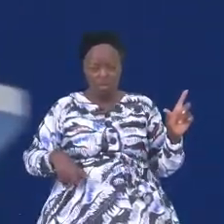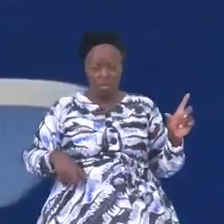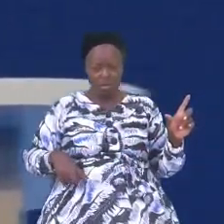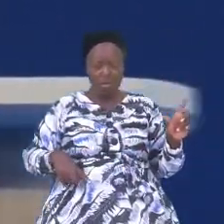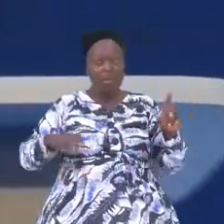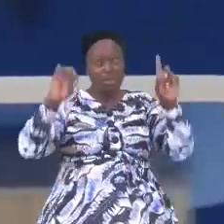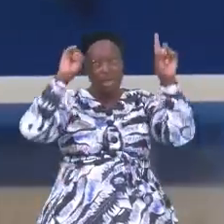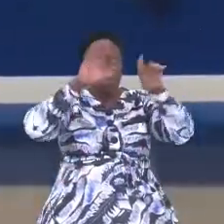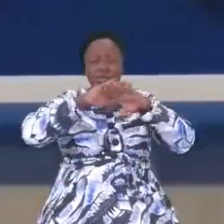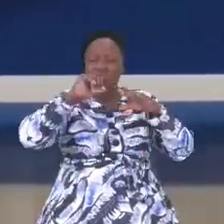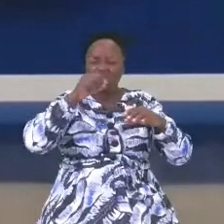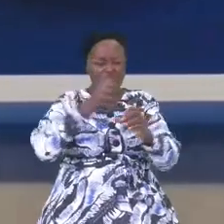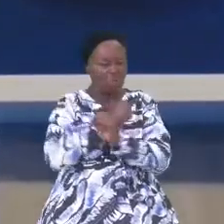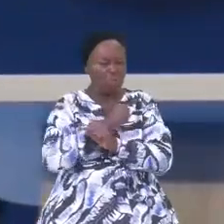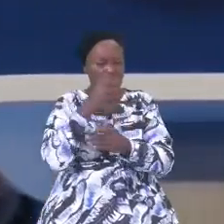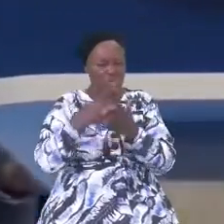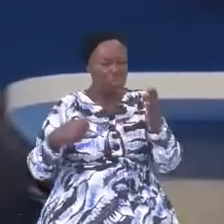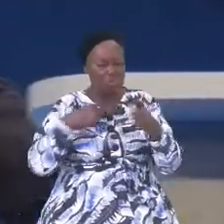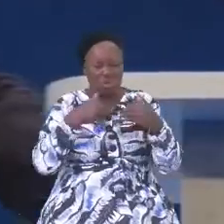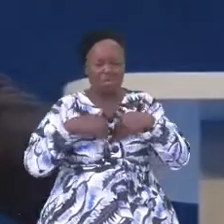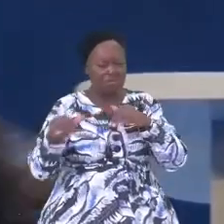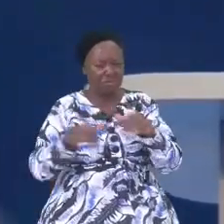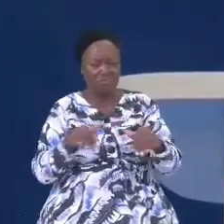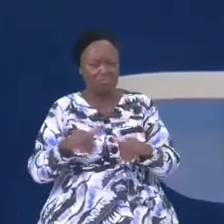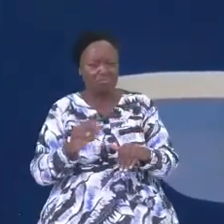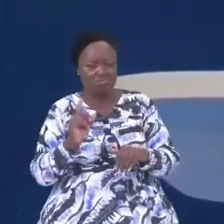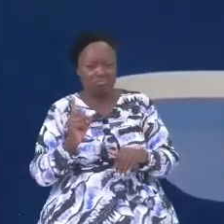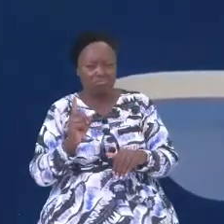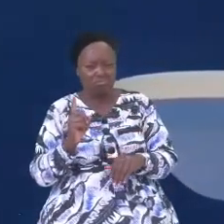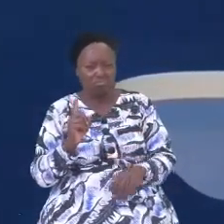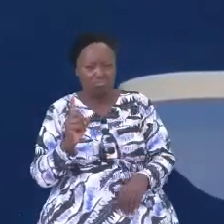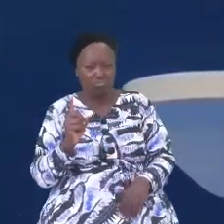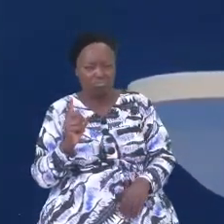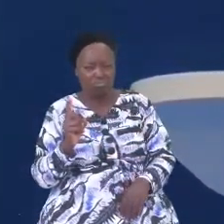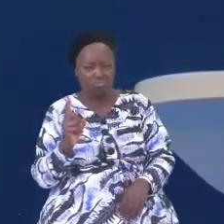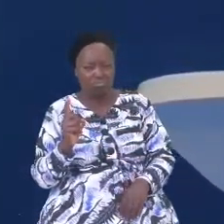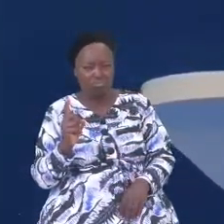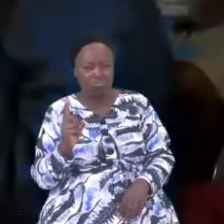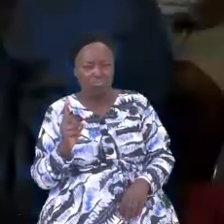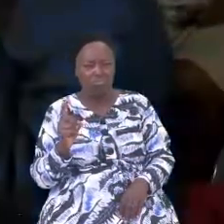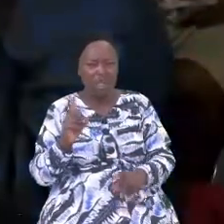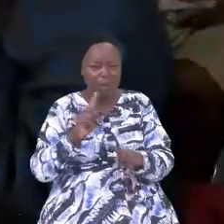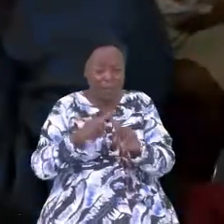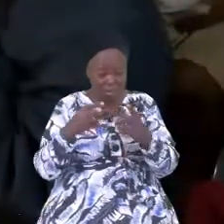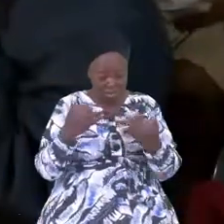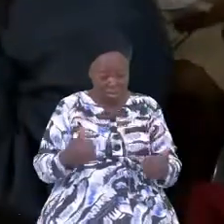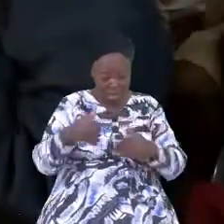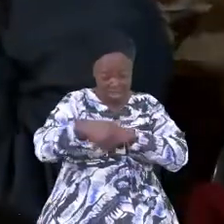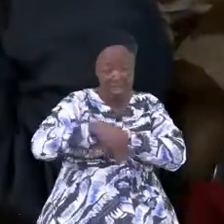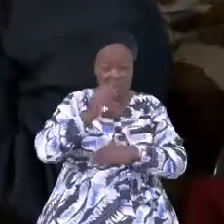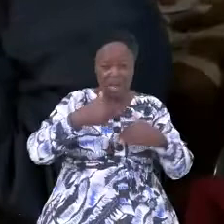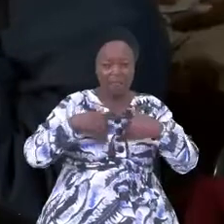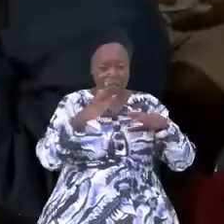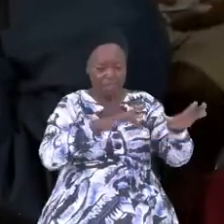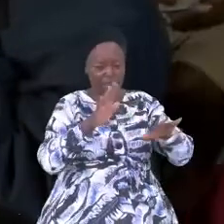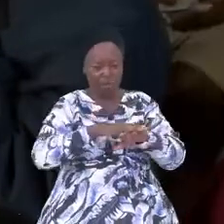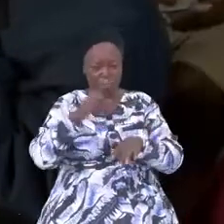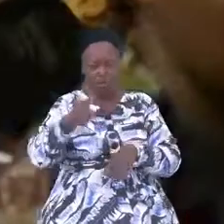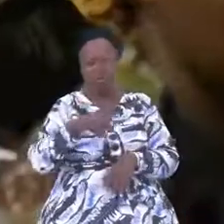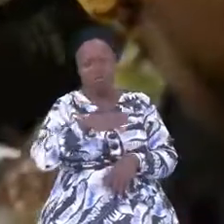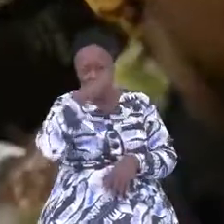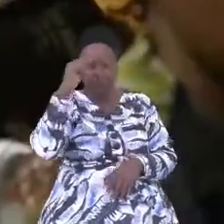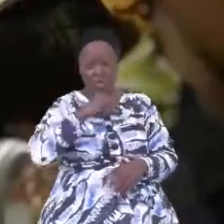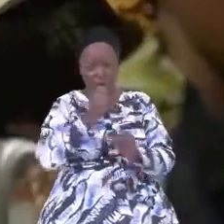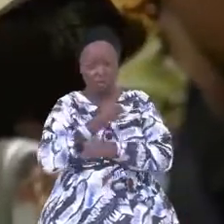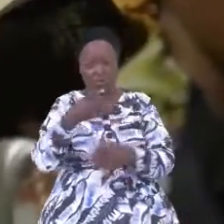not love what we've done, but He loves us. The Lord loves you tonight. I said the Lord loves you